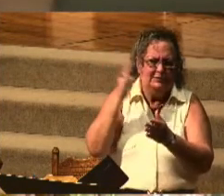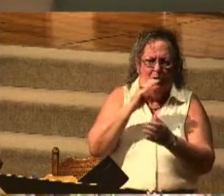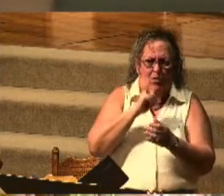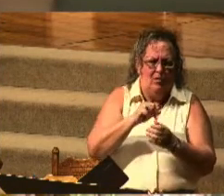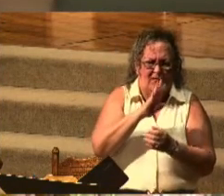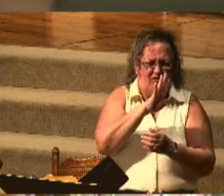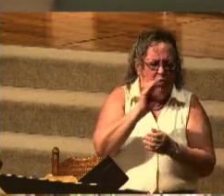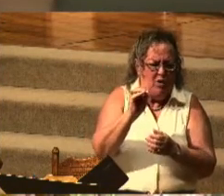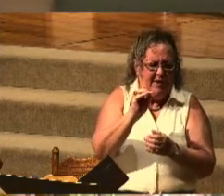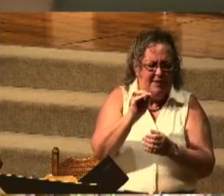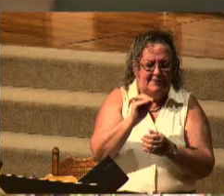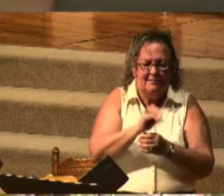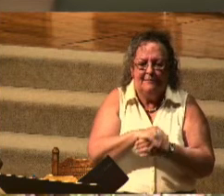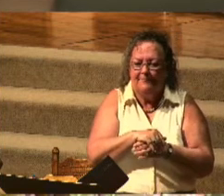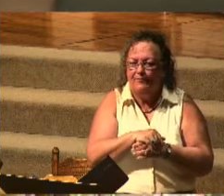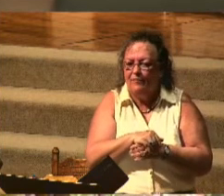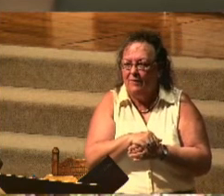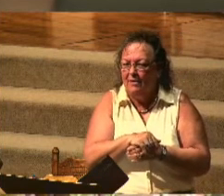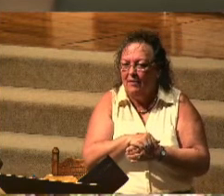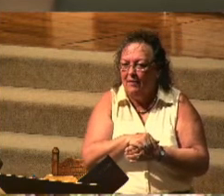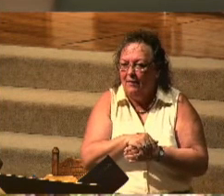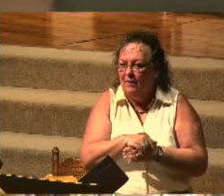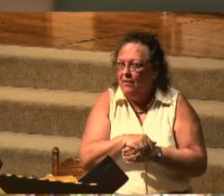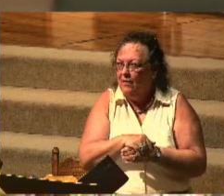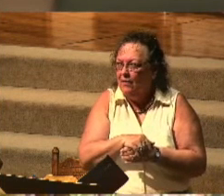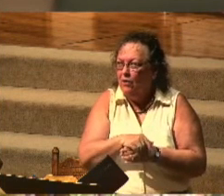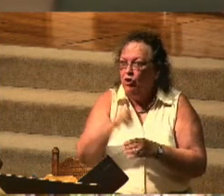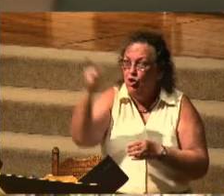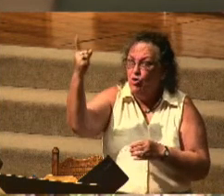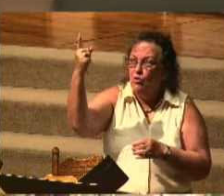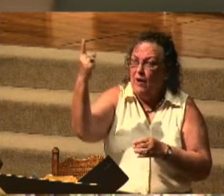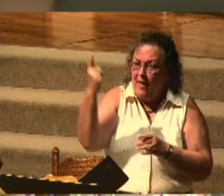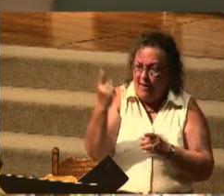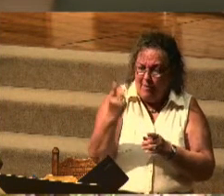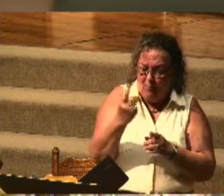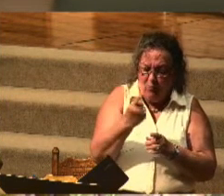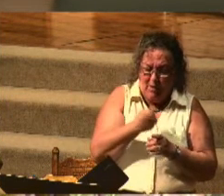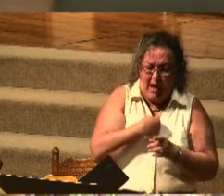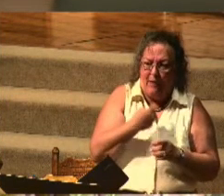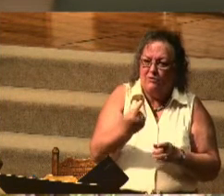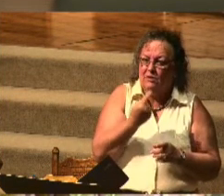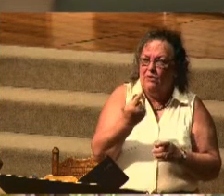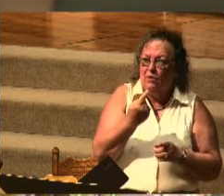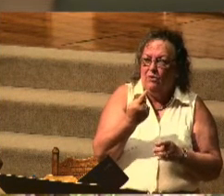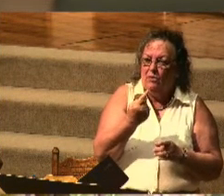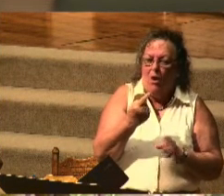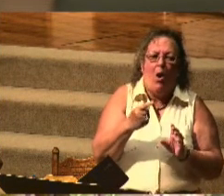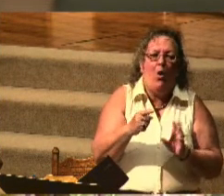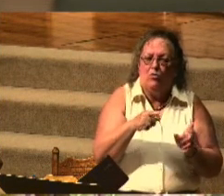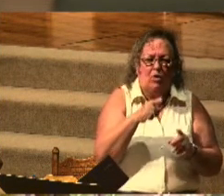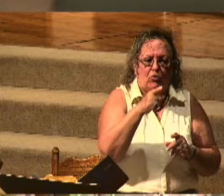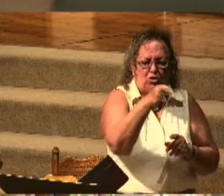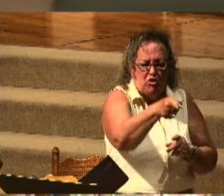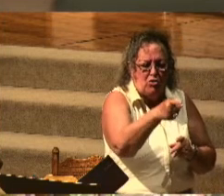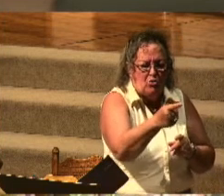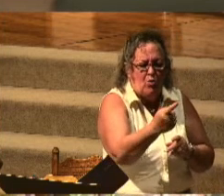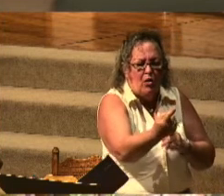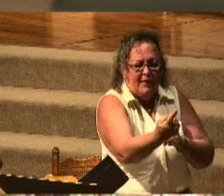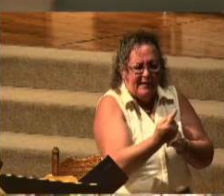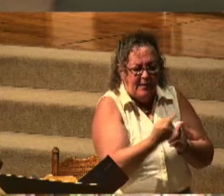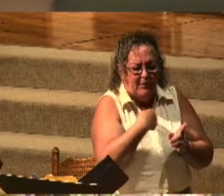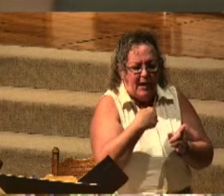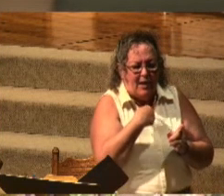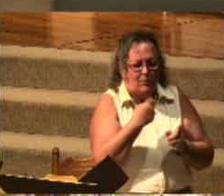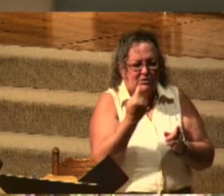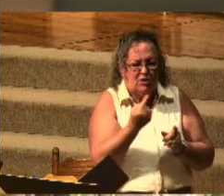50s, said, "You came when I was alone. You were temptation." That's one of them